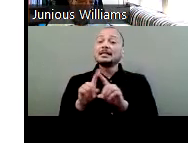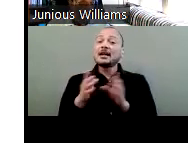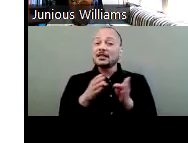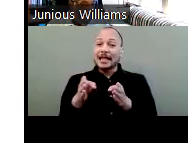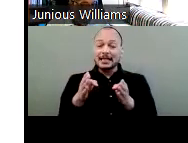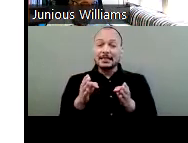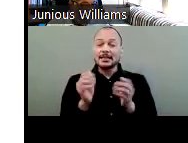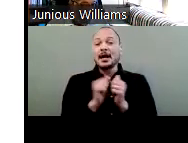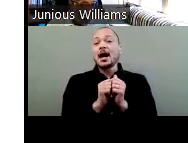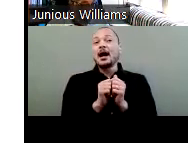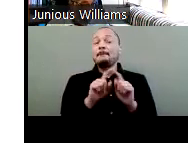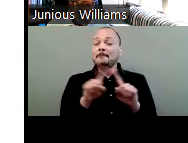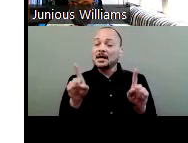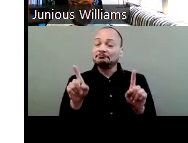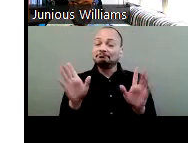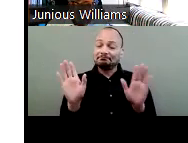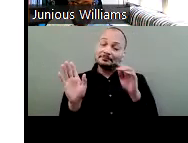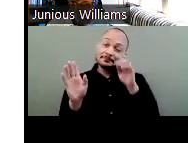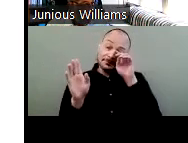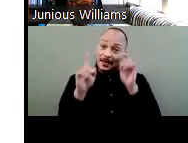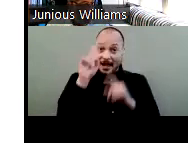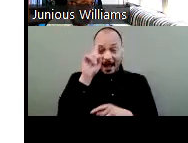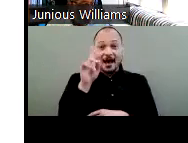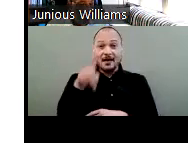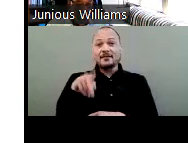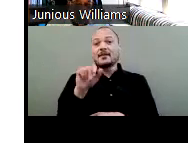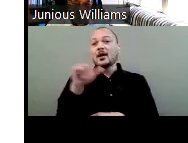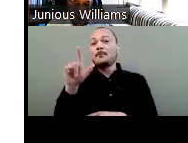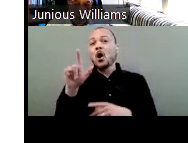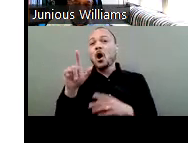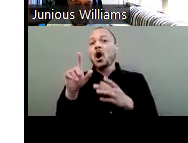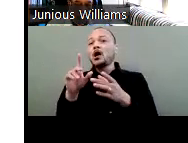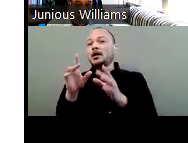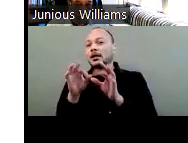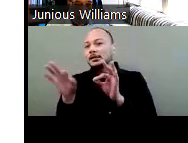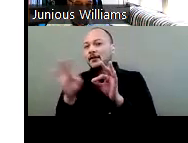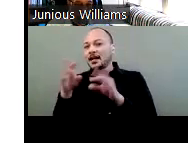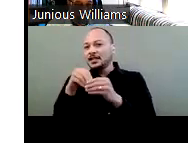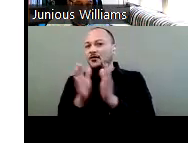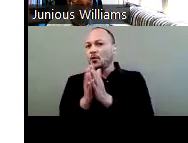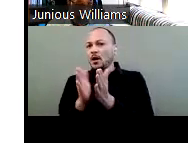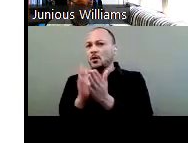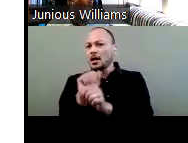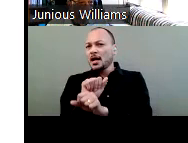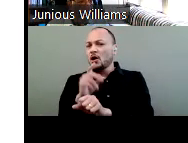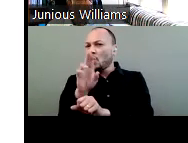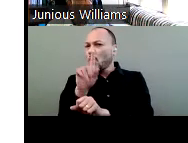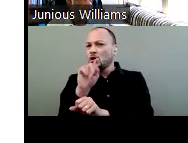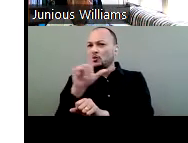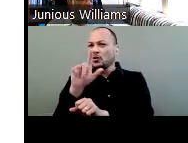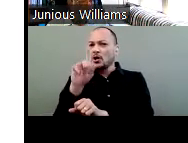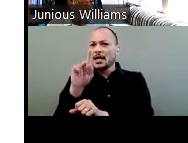but I think Paul terms it in the workbook or in the toolkit as